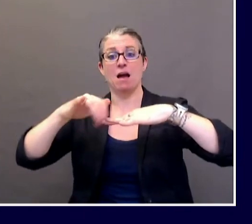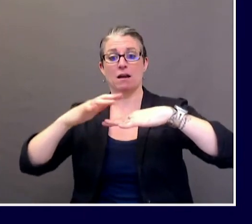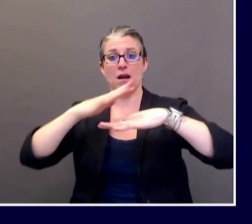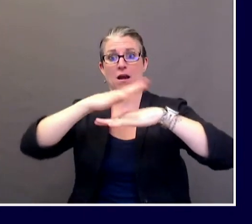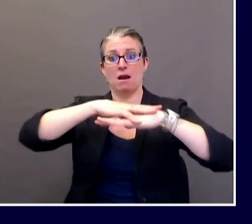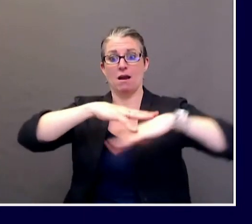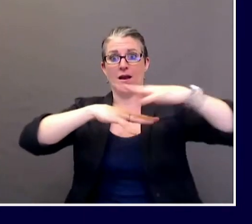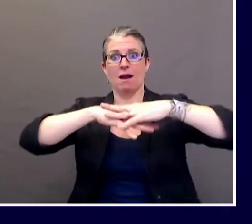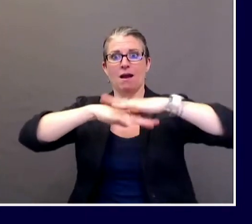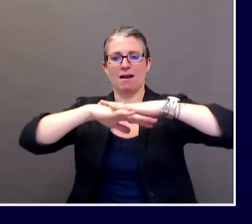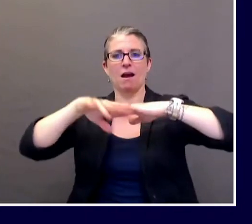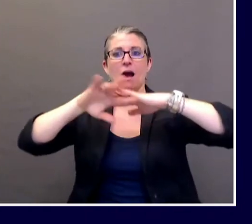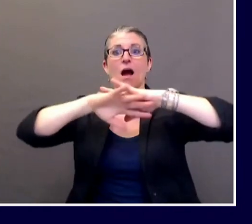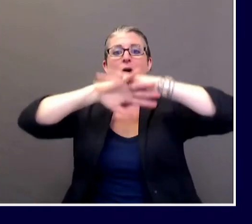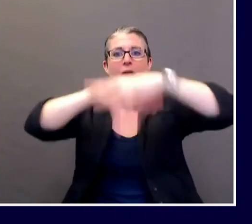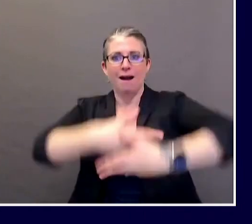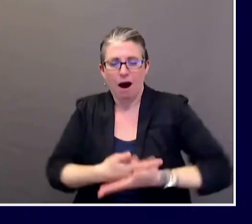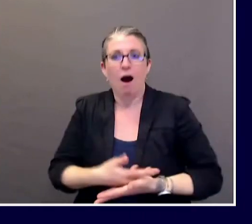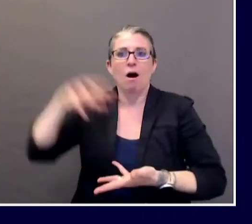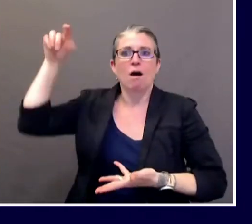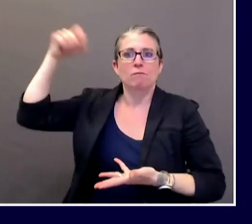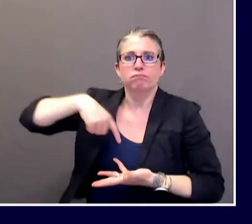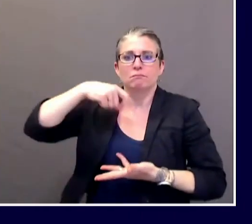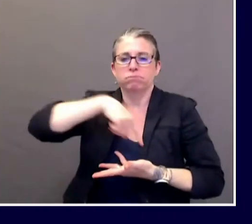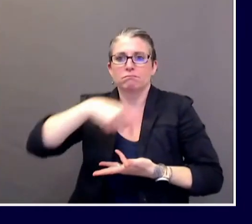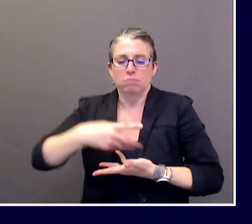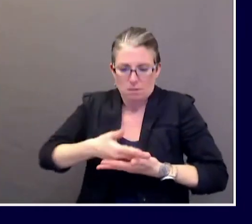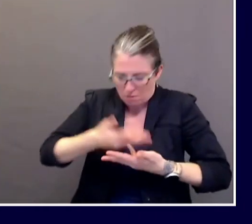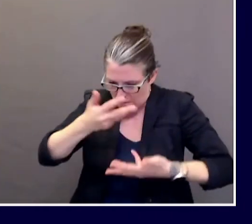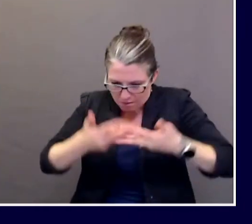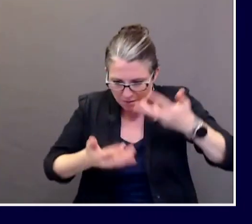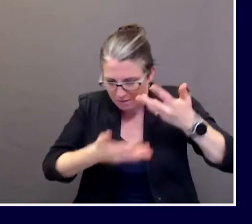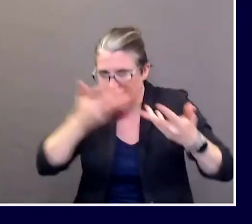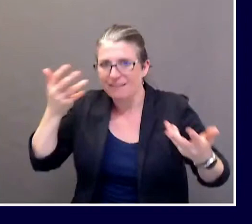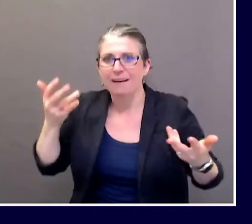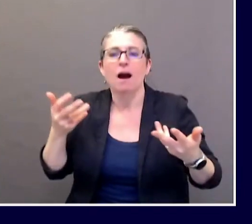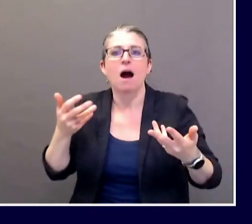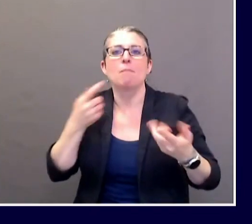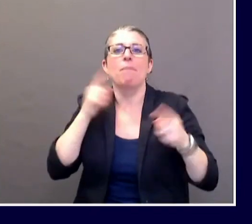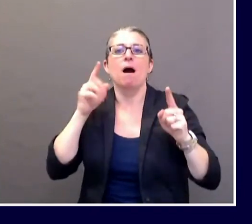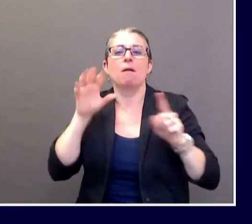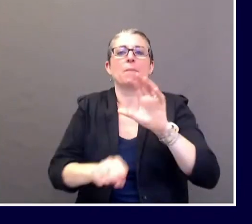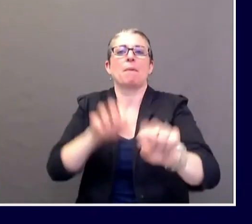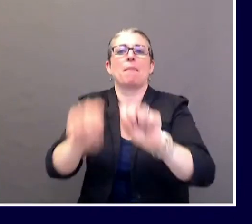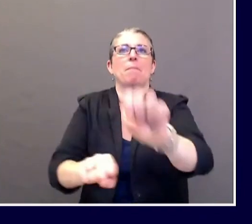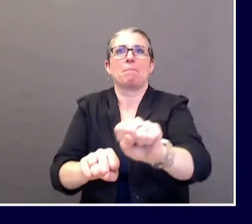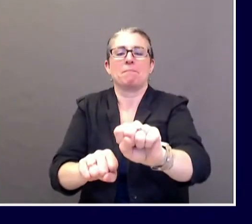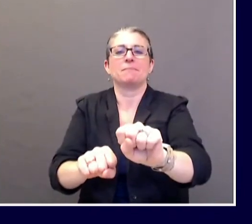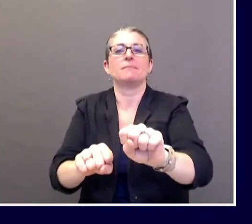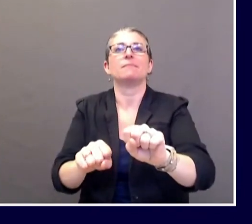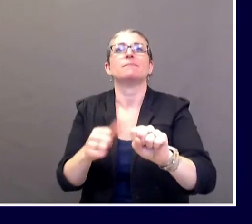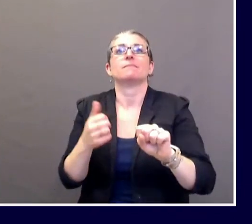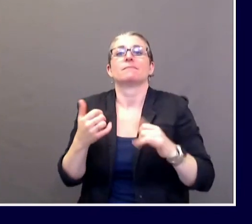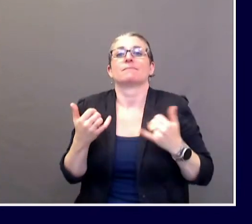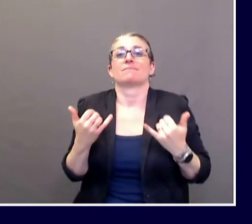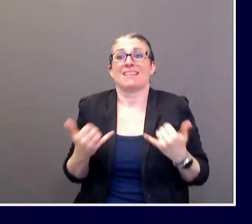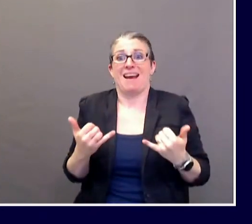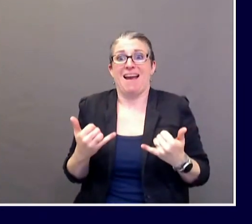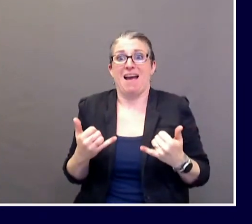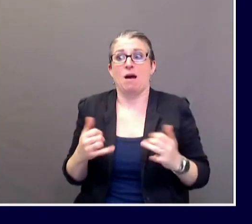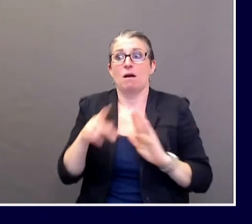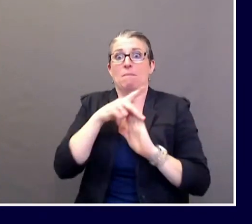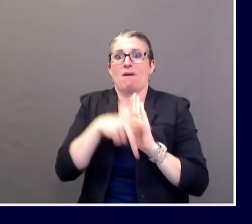at this time, we have not changed our physical distancing policy. We do continue to review it and gathering limits and all of our other